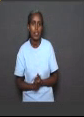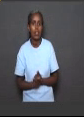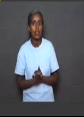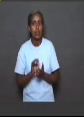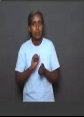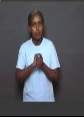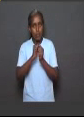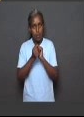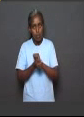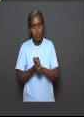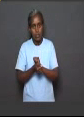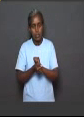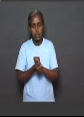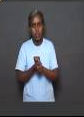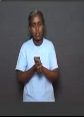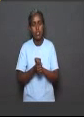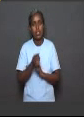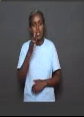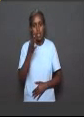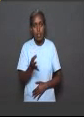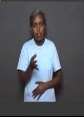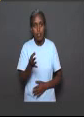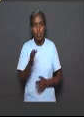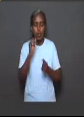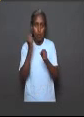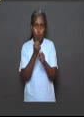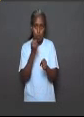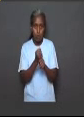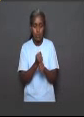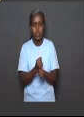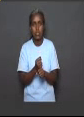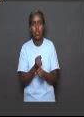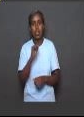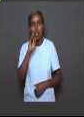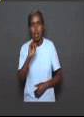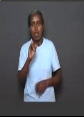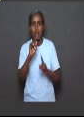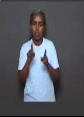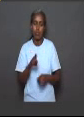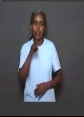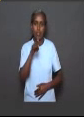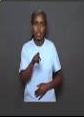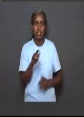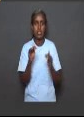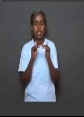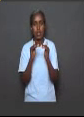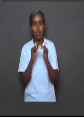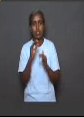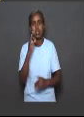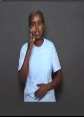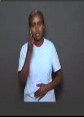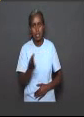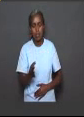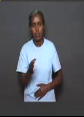Conversely, f composed with I of x equals f